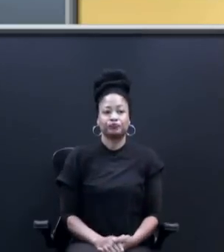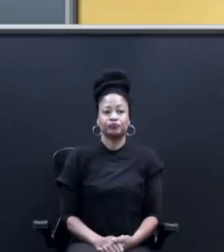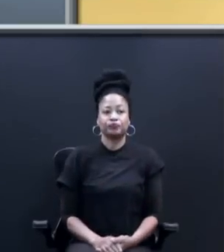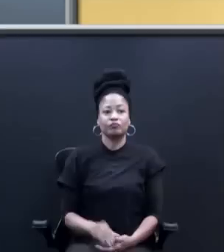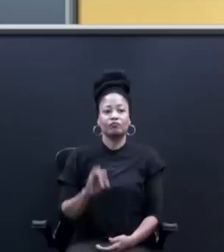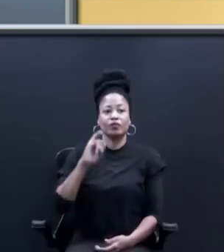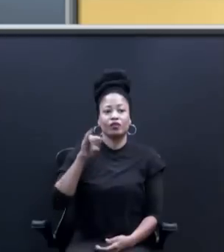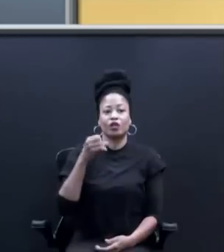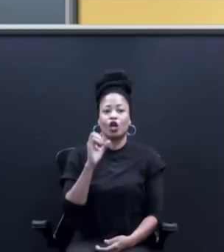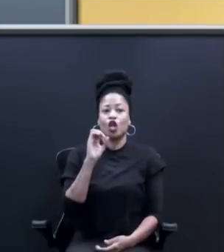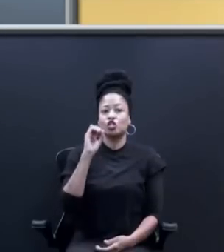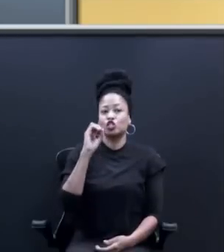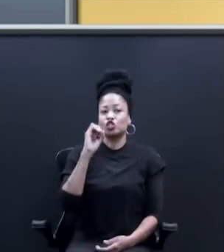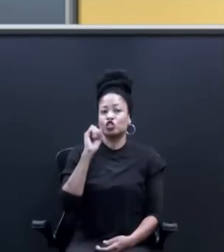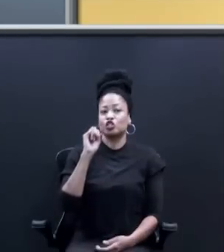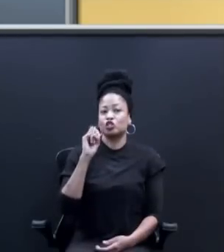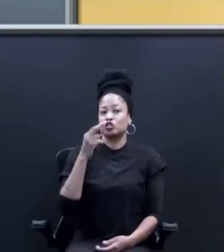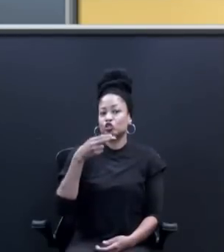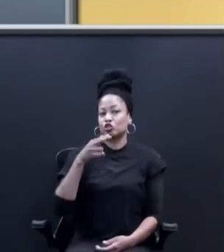Joshua, the fourth chapter.